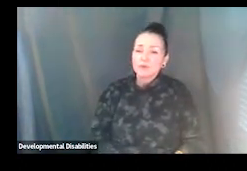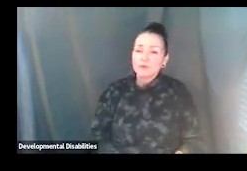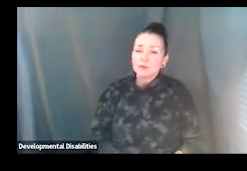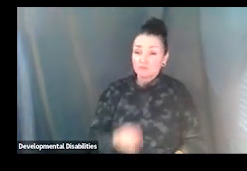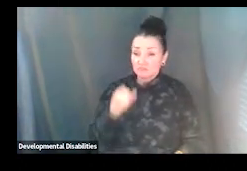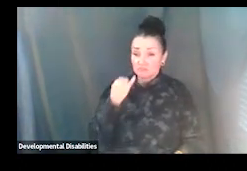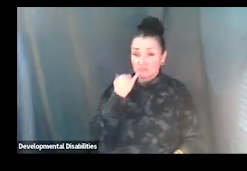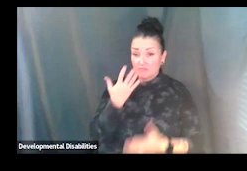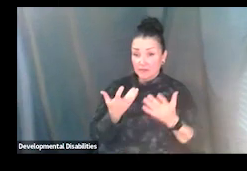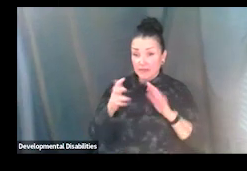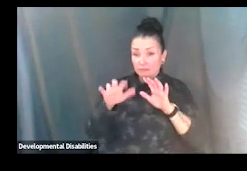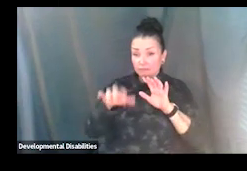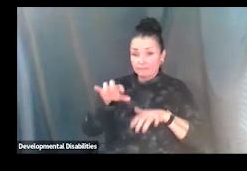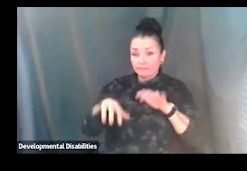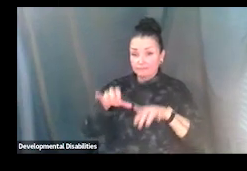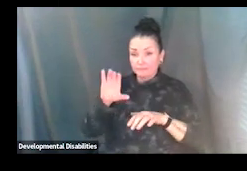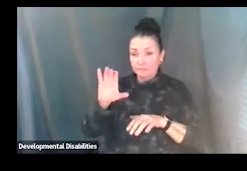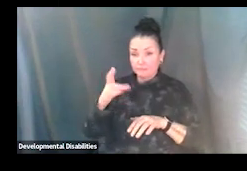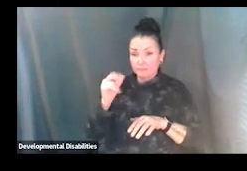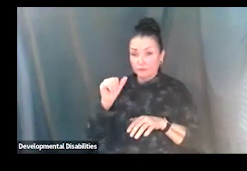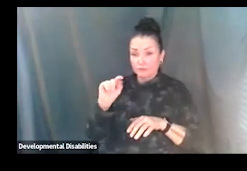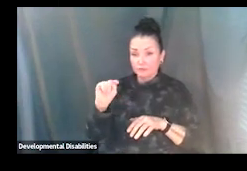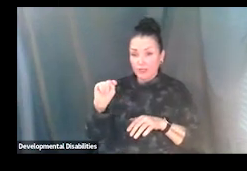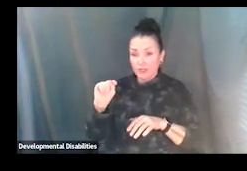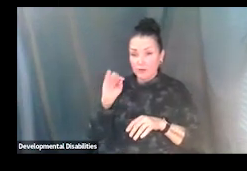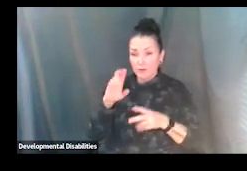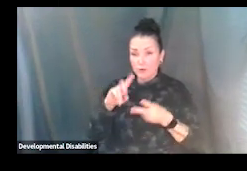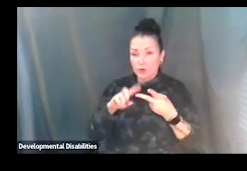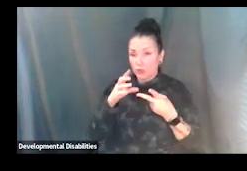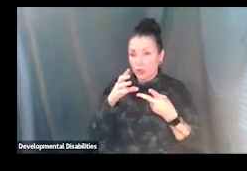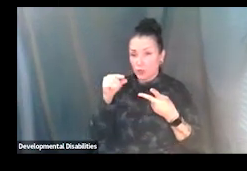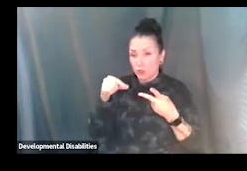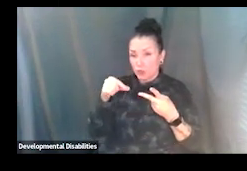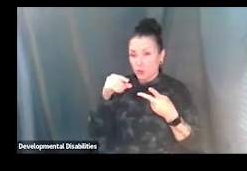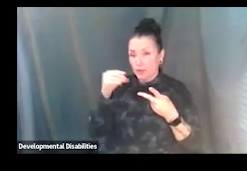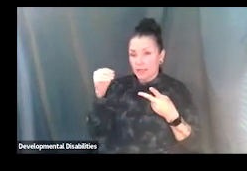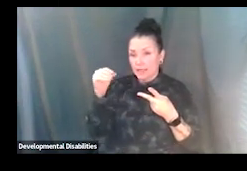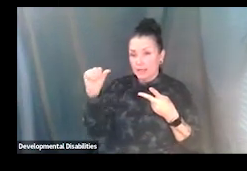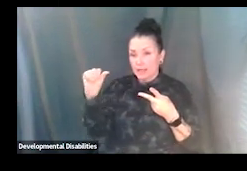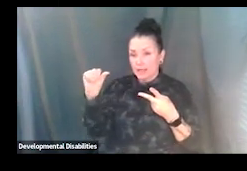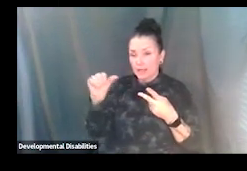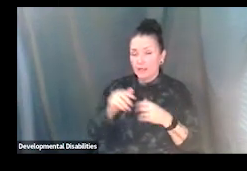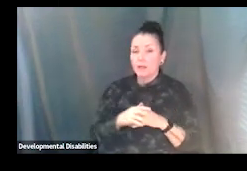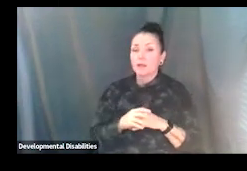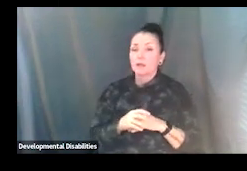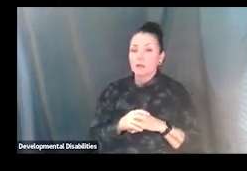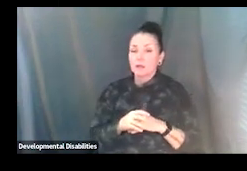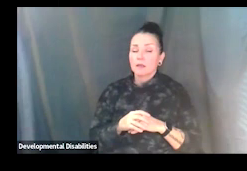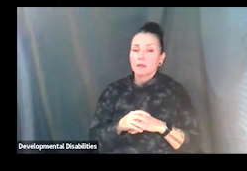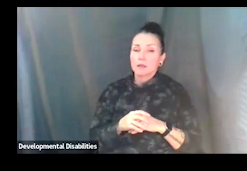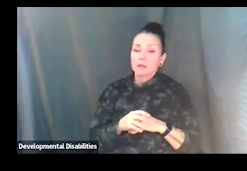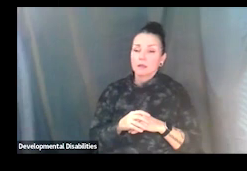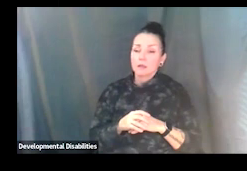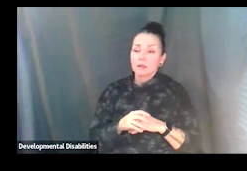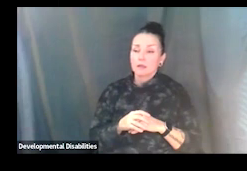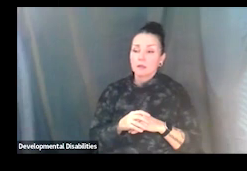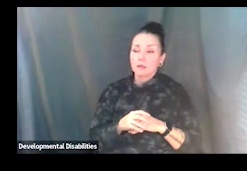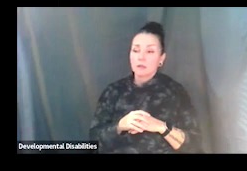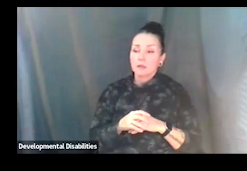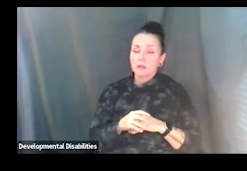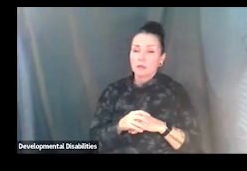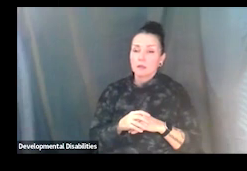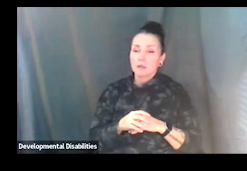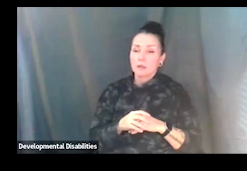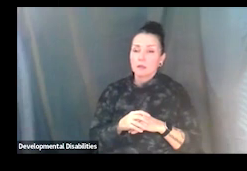If you want to write it in the chat or in Q&A, we can come back to that. But let me move on a bit and we'll come back to